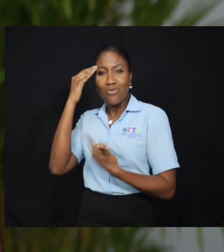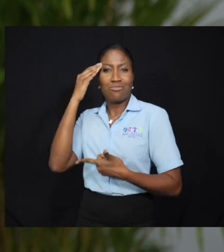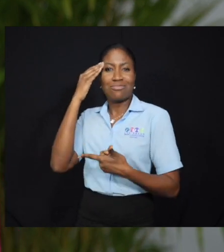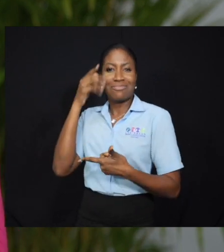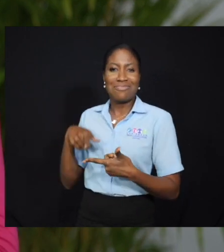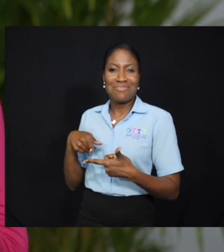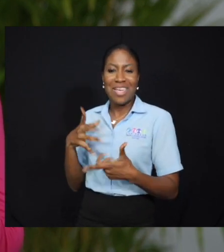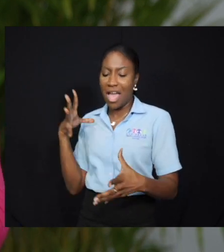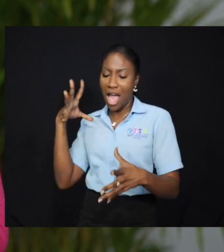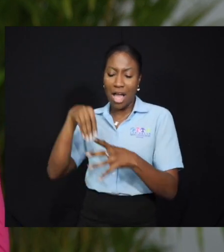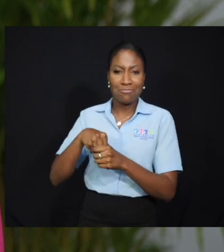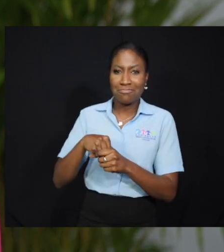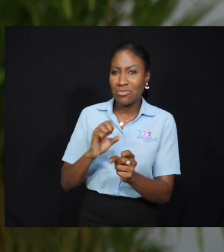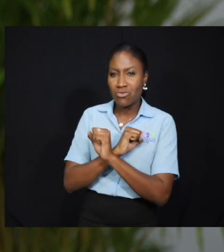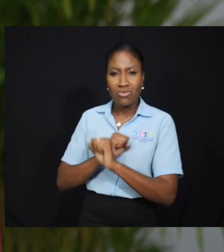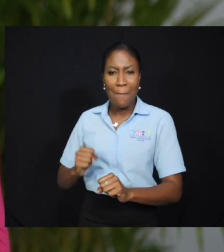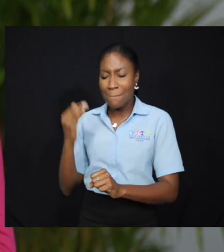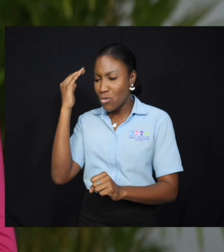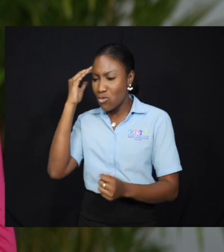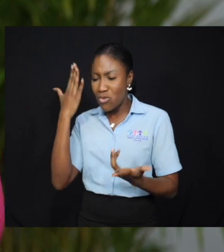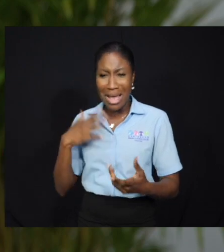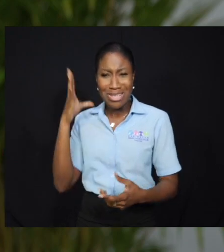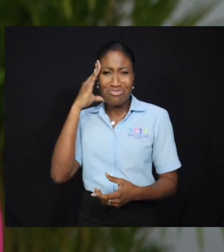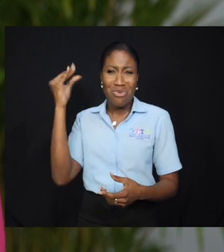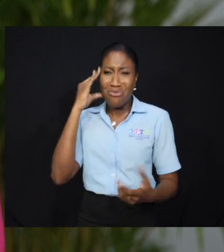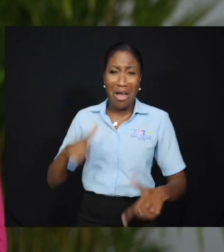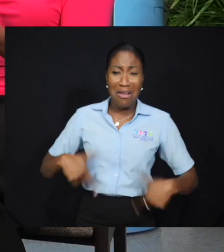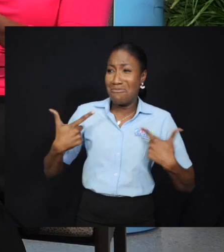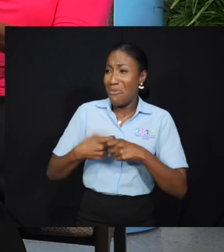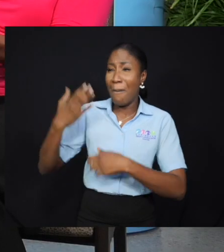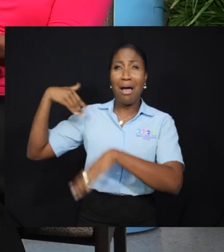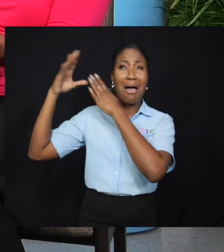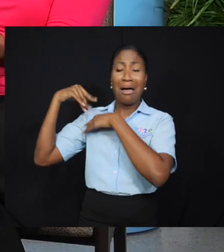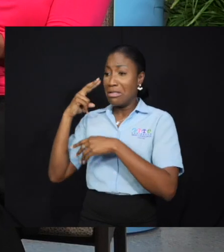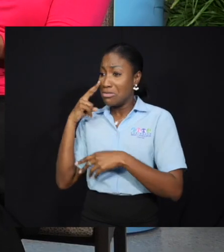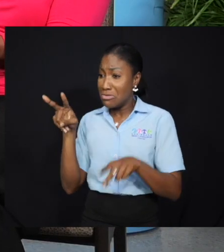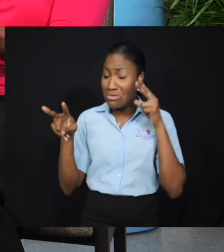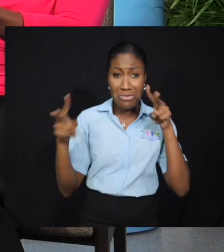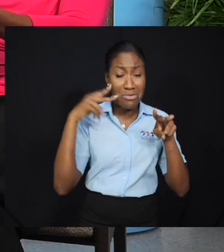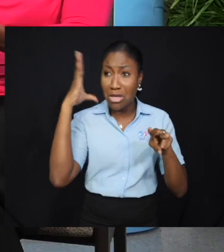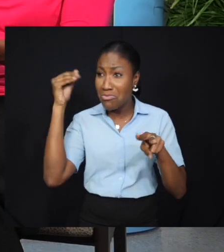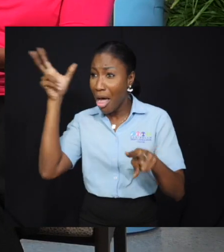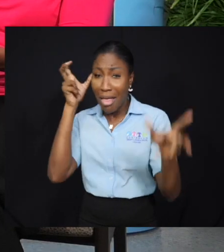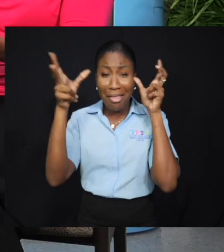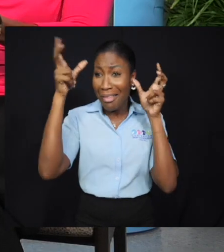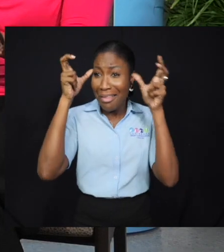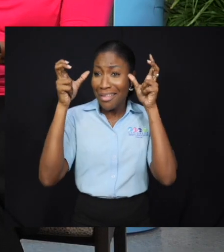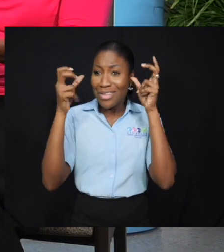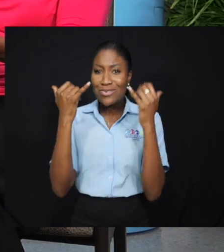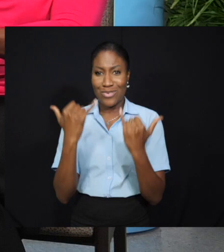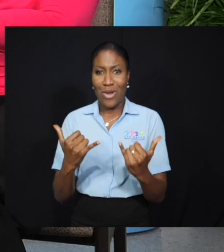in the field so much, they have lived so long to see, they can now bridge both the